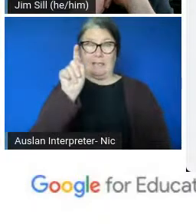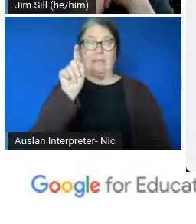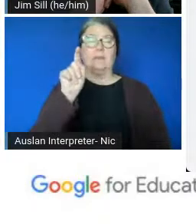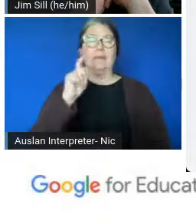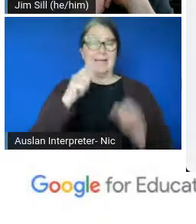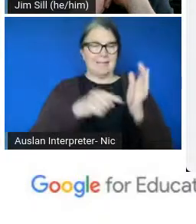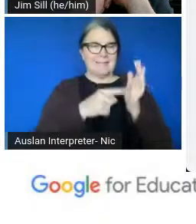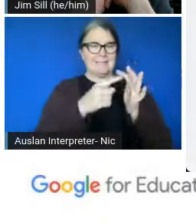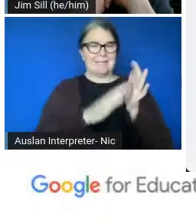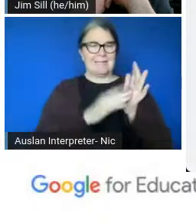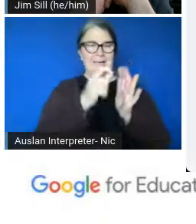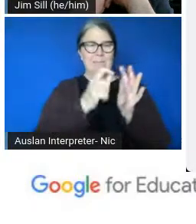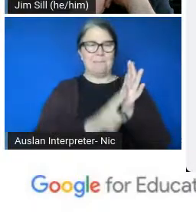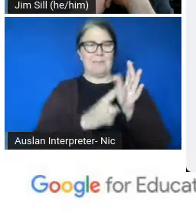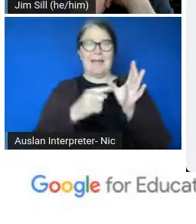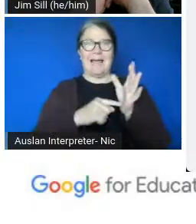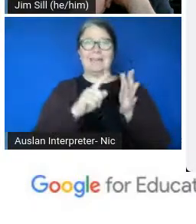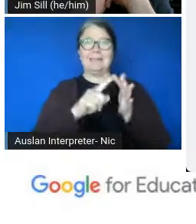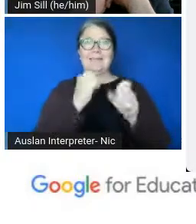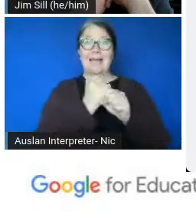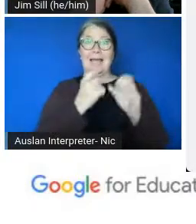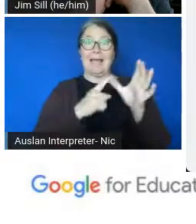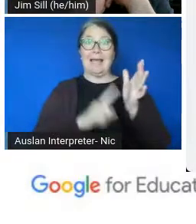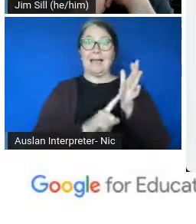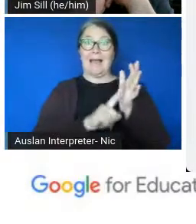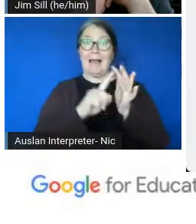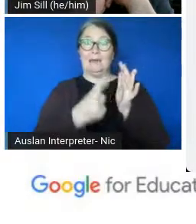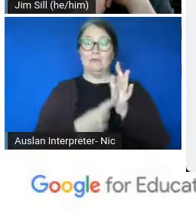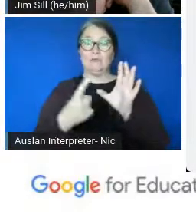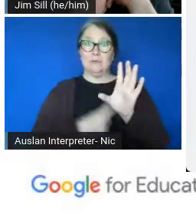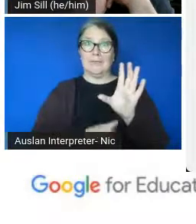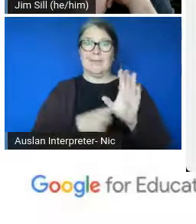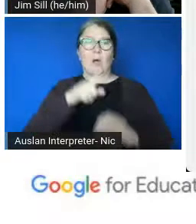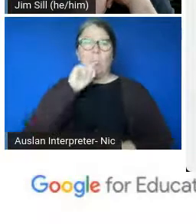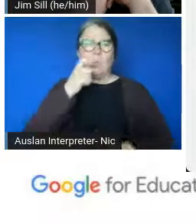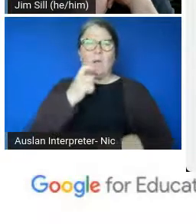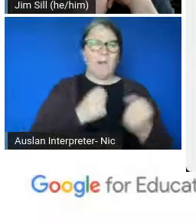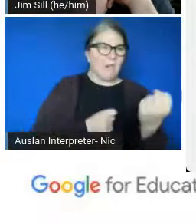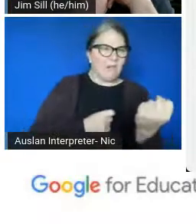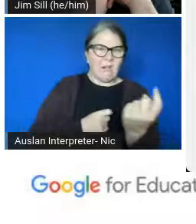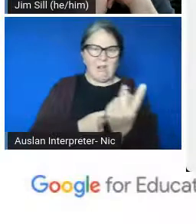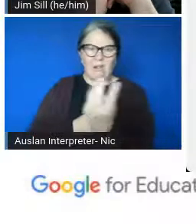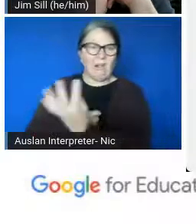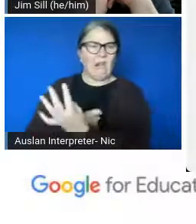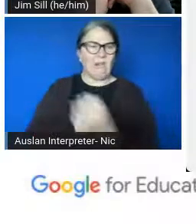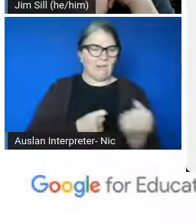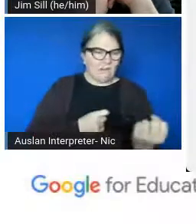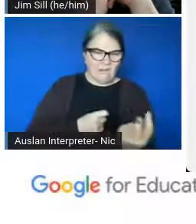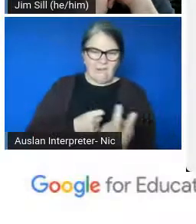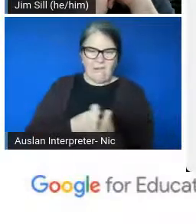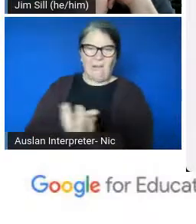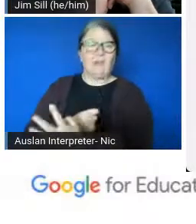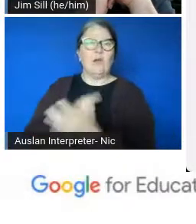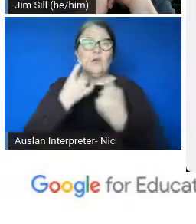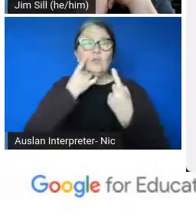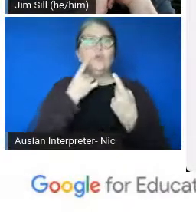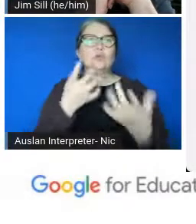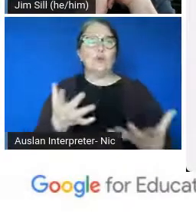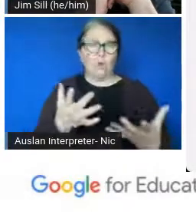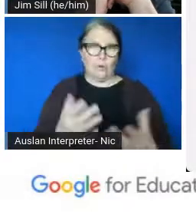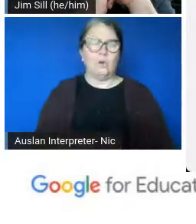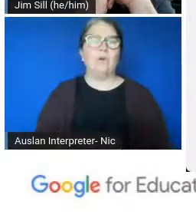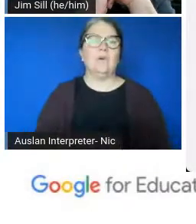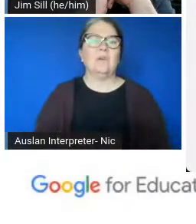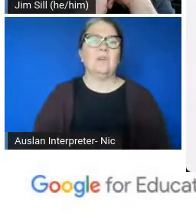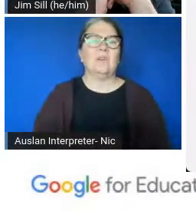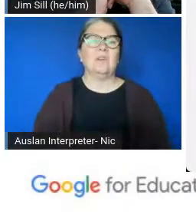different templates for you, and it will even give you some categories of templates. So there's personal, work, a small business, and there's education. So you could have